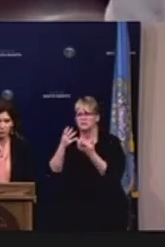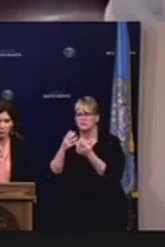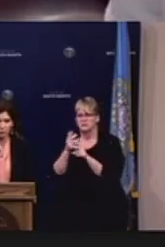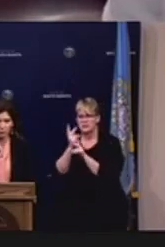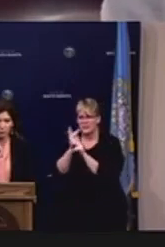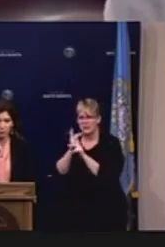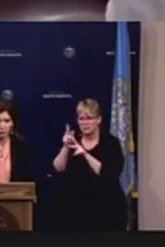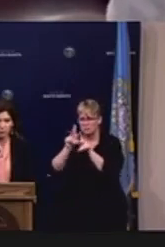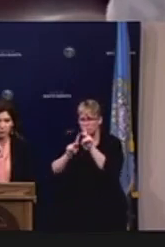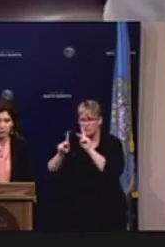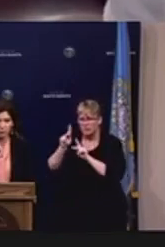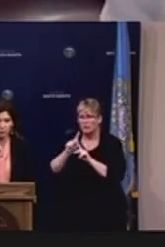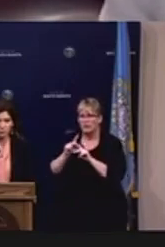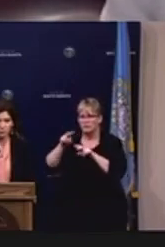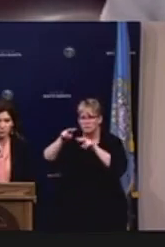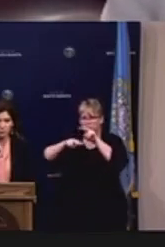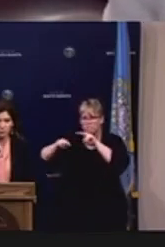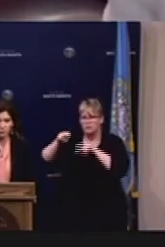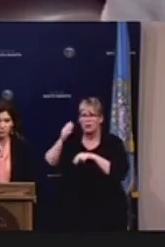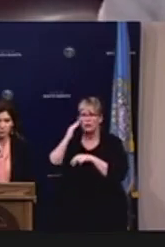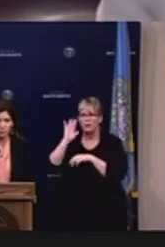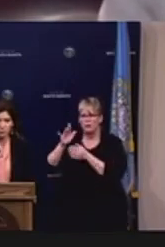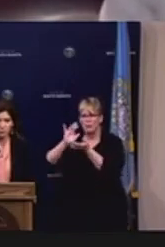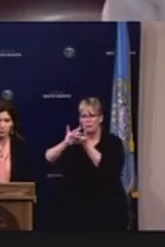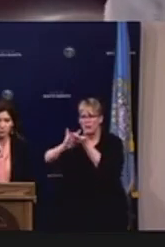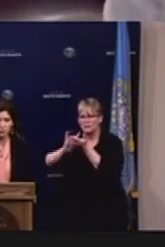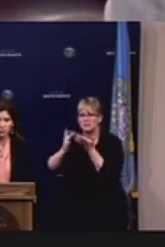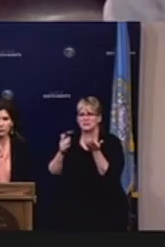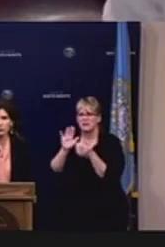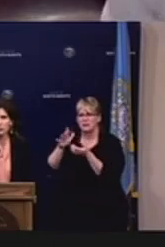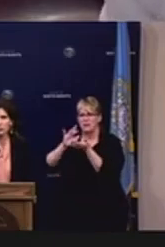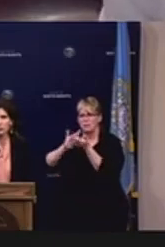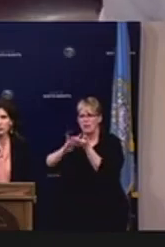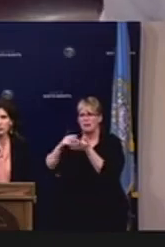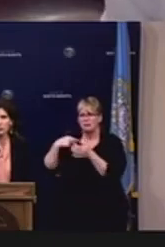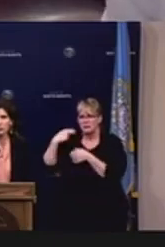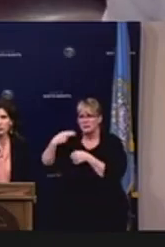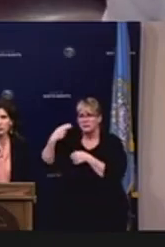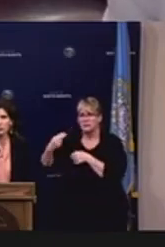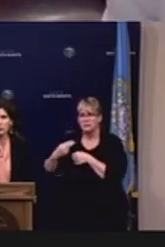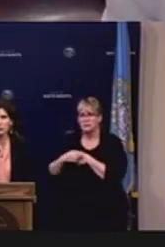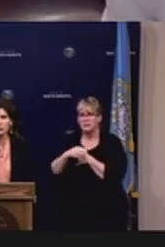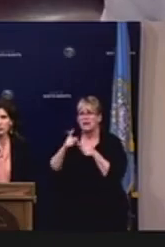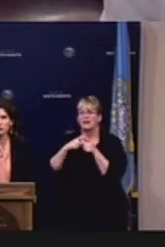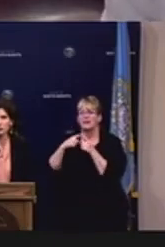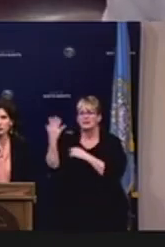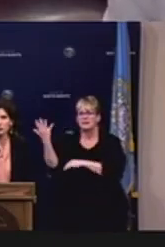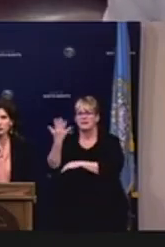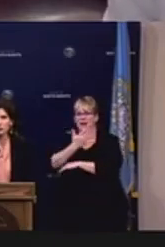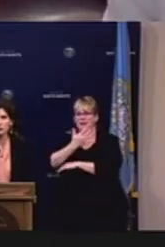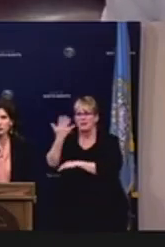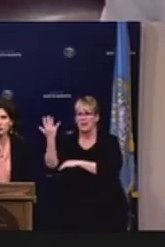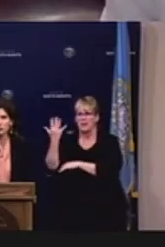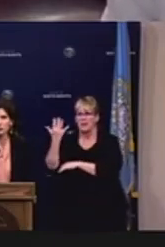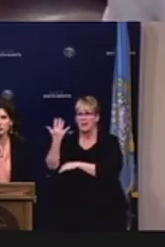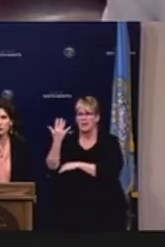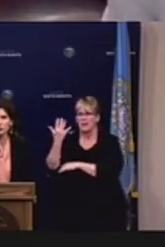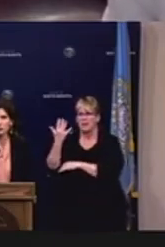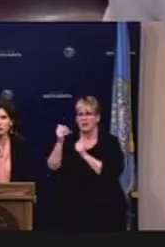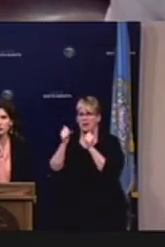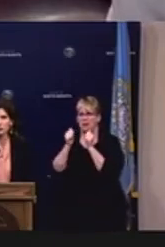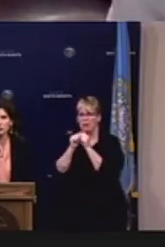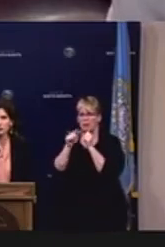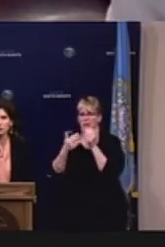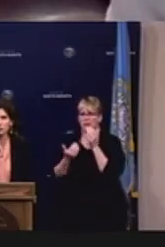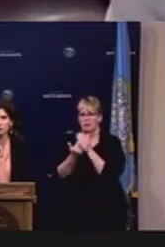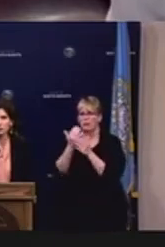their medications are, what their medical history is, and then it's a 5-day course of a medication of hydroxychloroquine